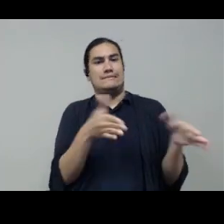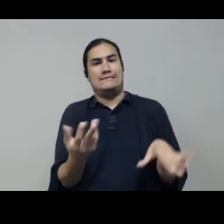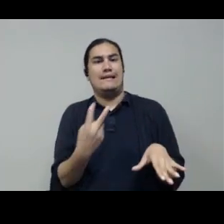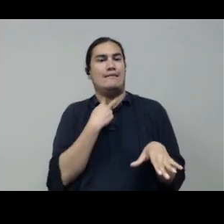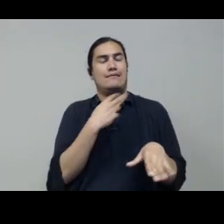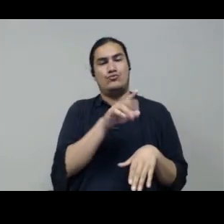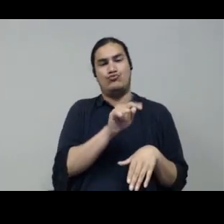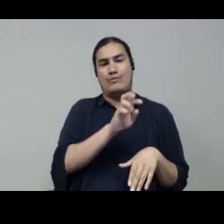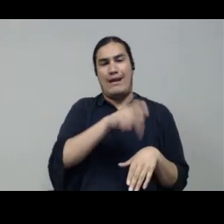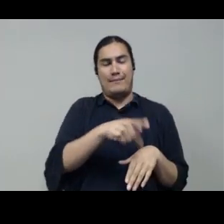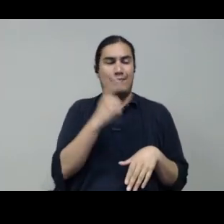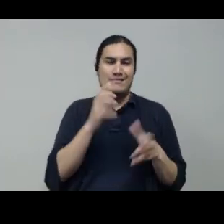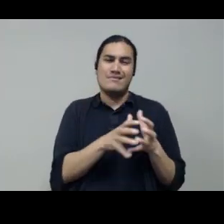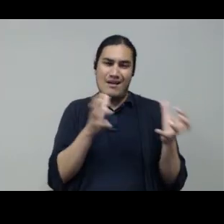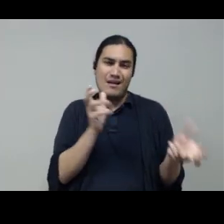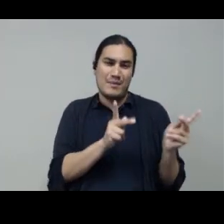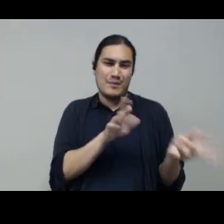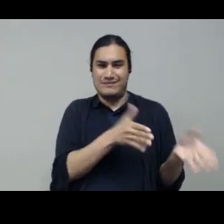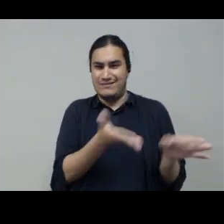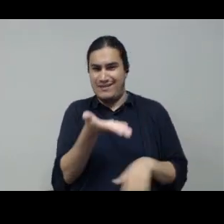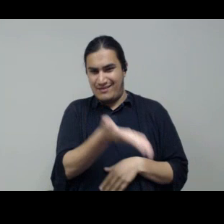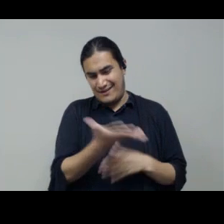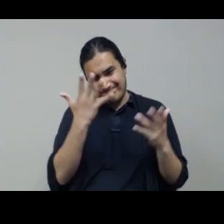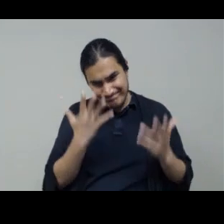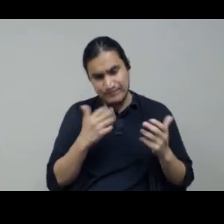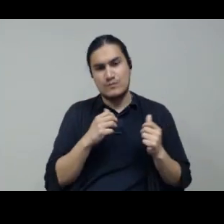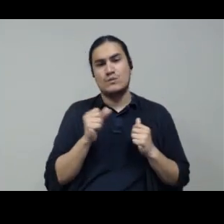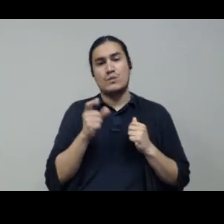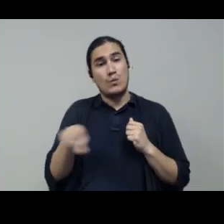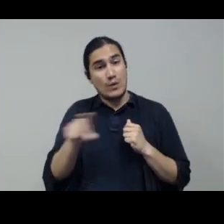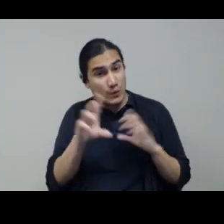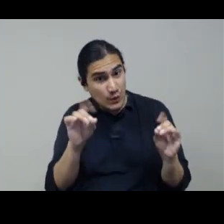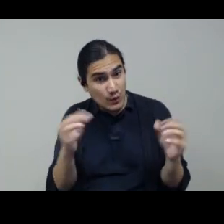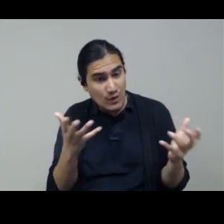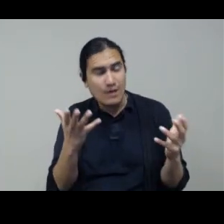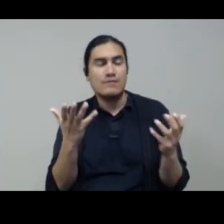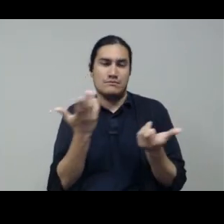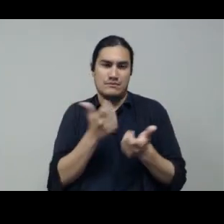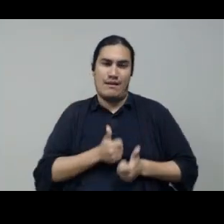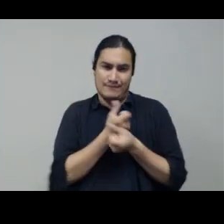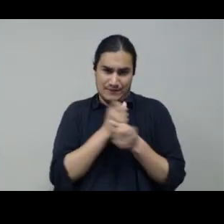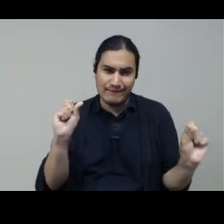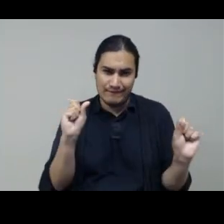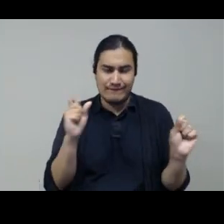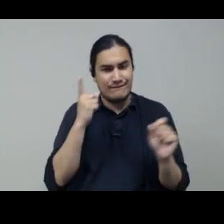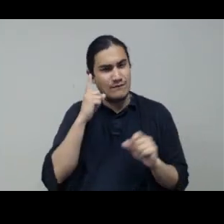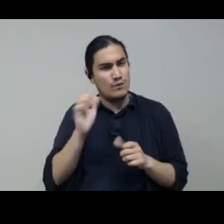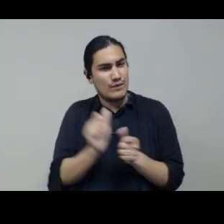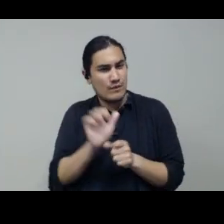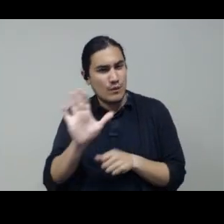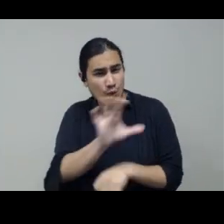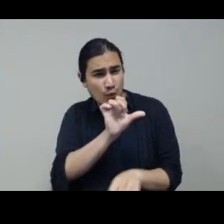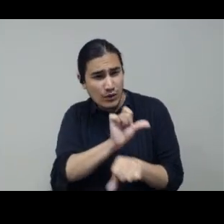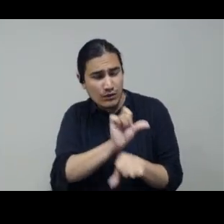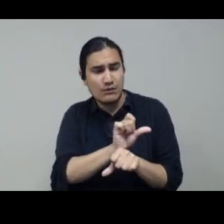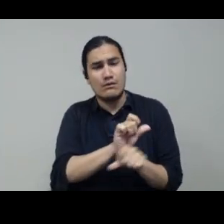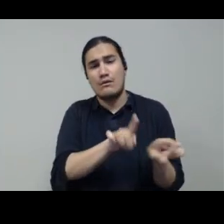killed, unfortunately. And so what you do is you save lives by the work that you do and the fact that you